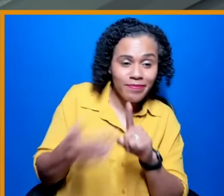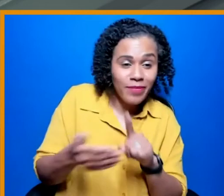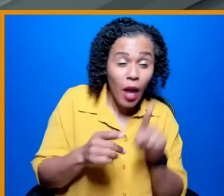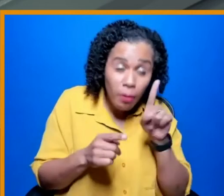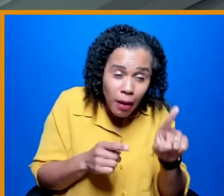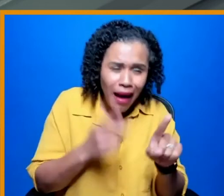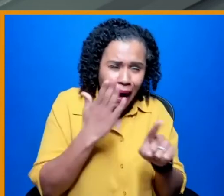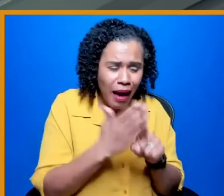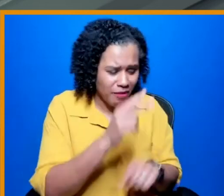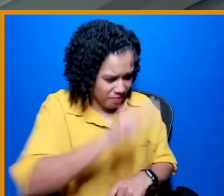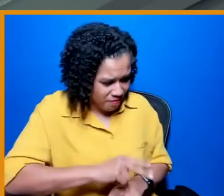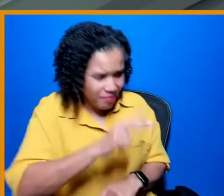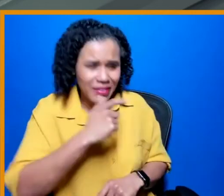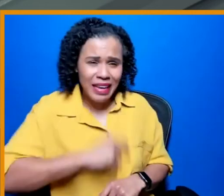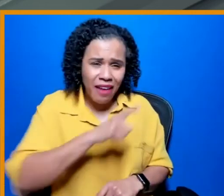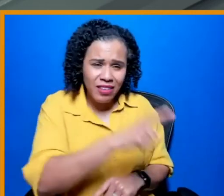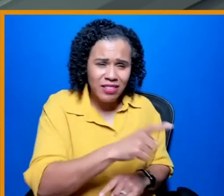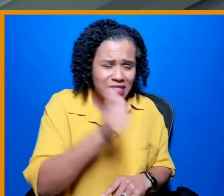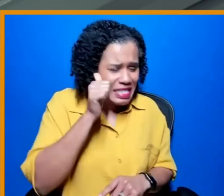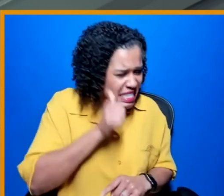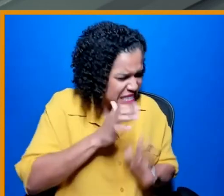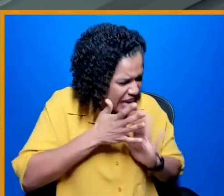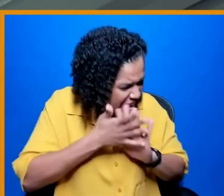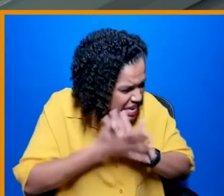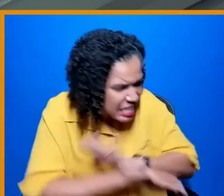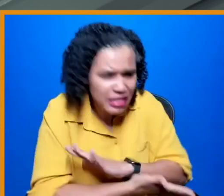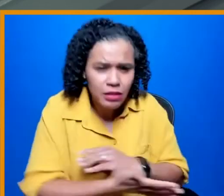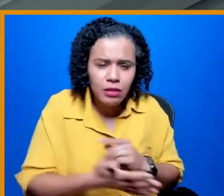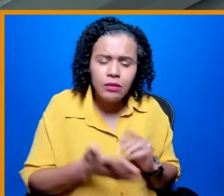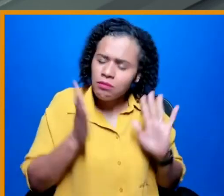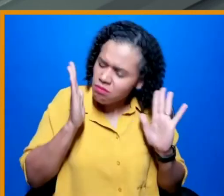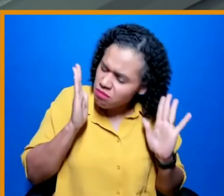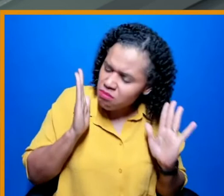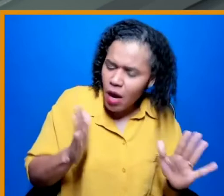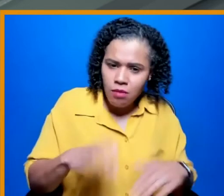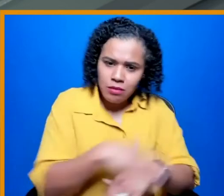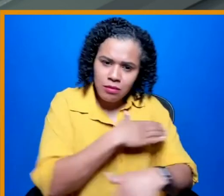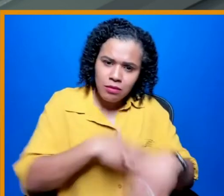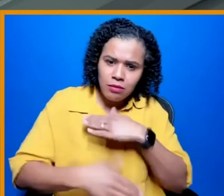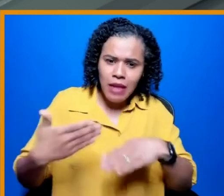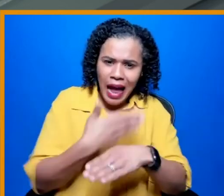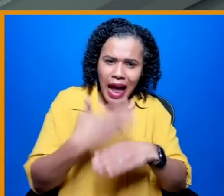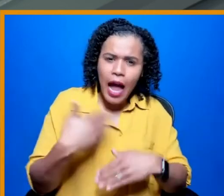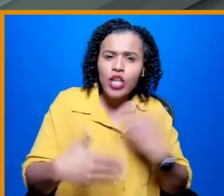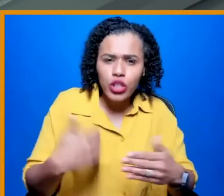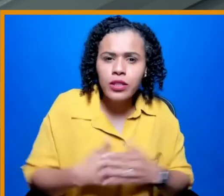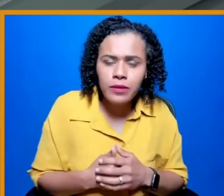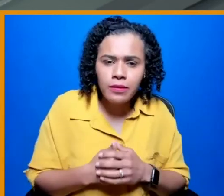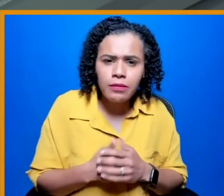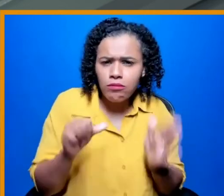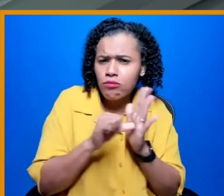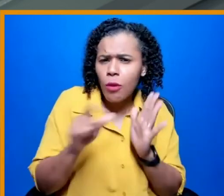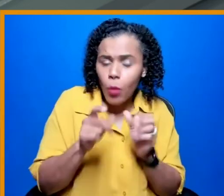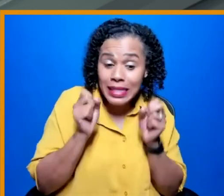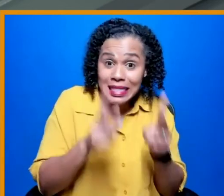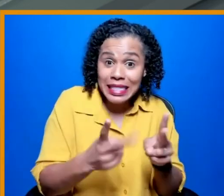sleaze and scandal. Something must be done. Now, part of the problem, of course, is the system itself. It